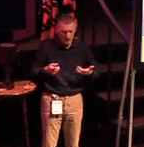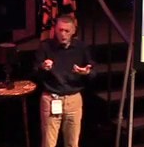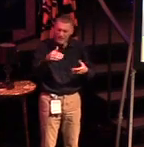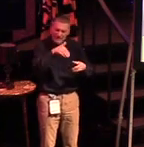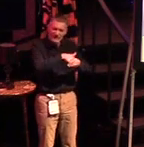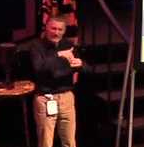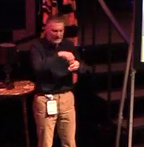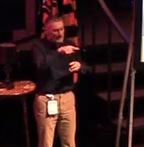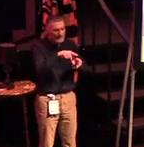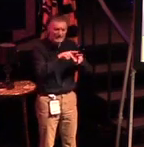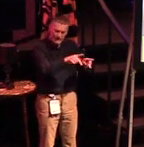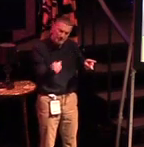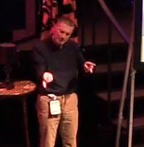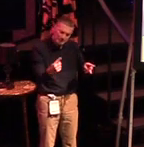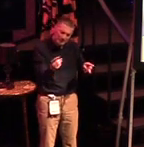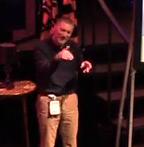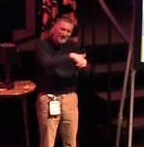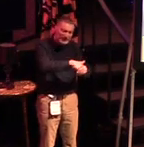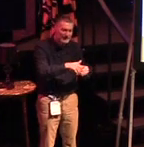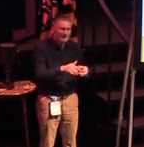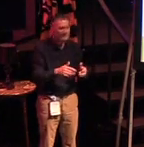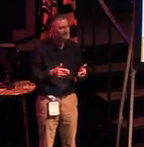and it doesn't work like her